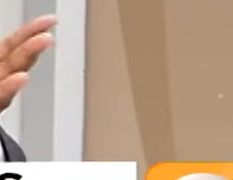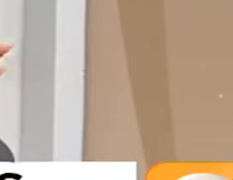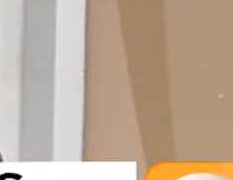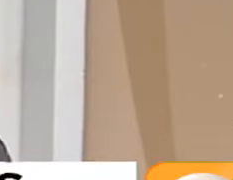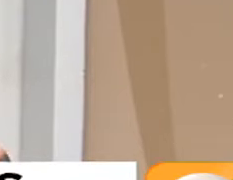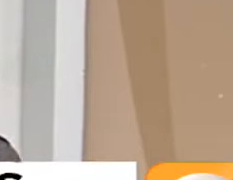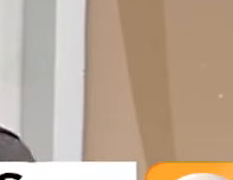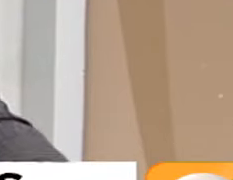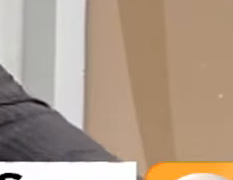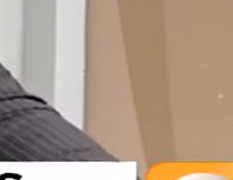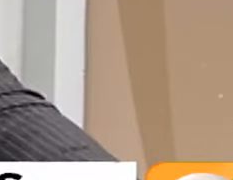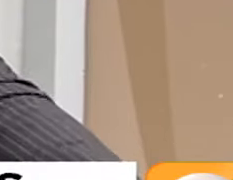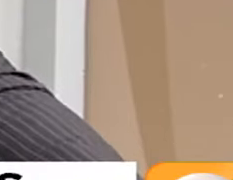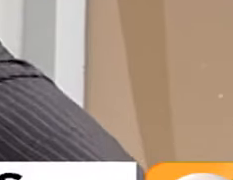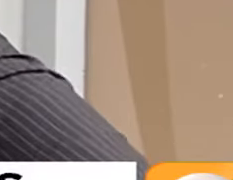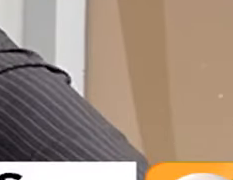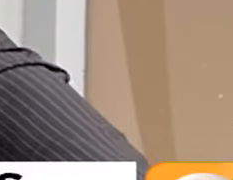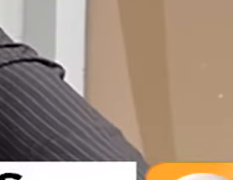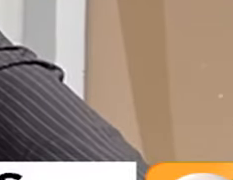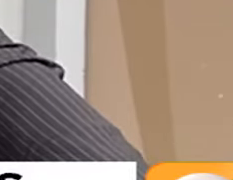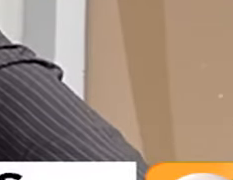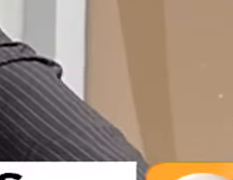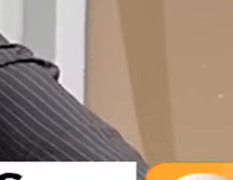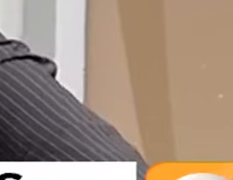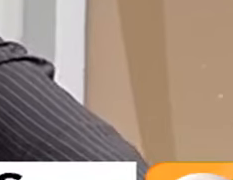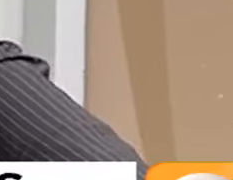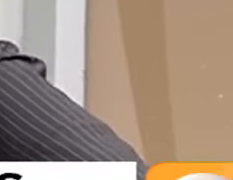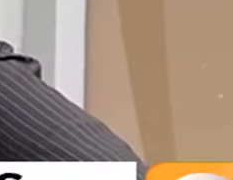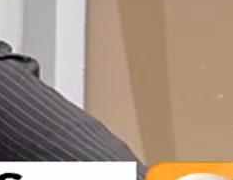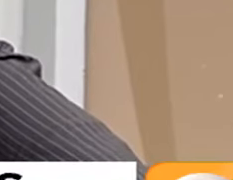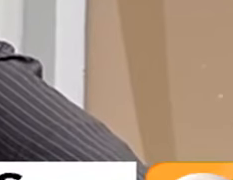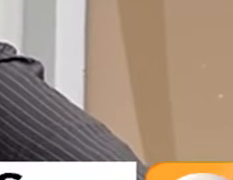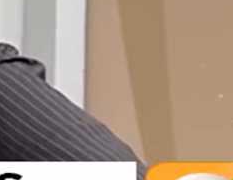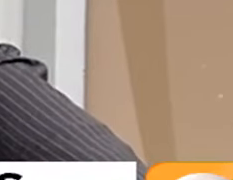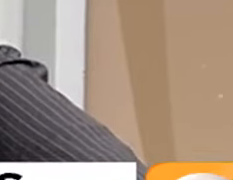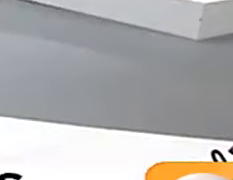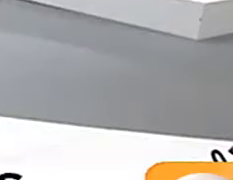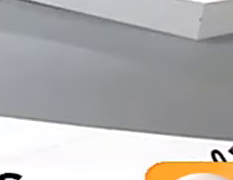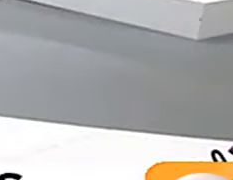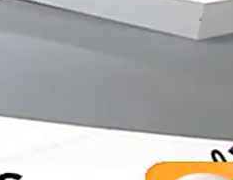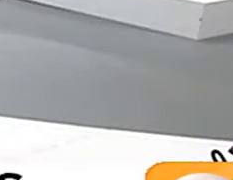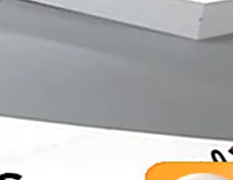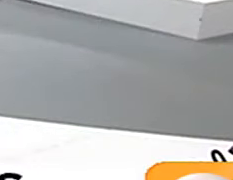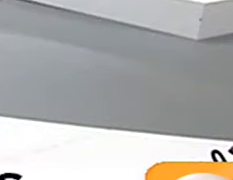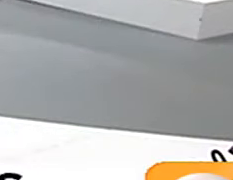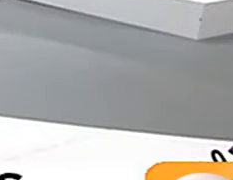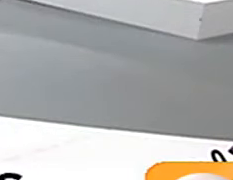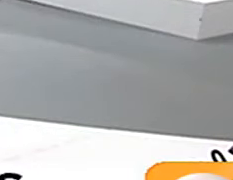sort, that super alliance, and I think it would be nice to hear from him once again.